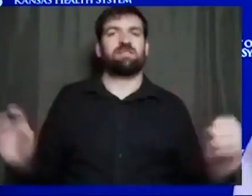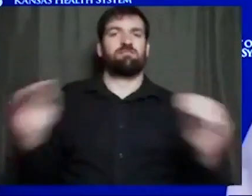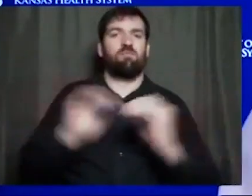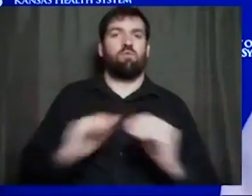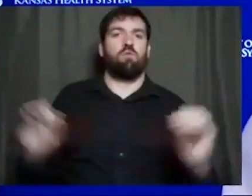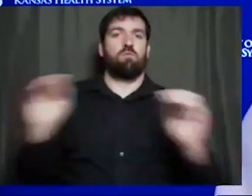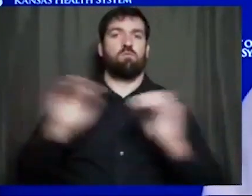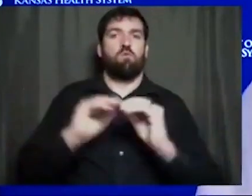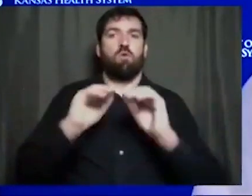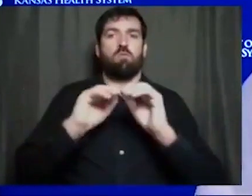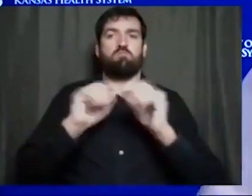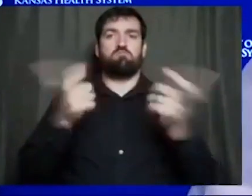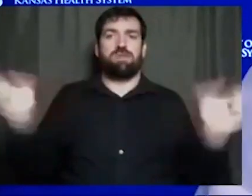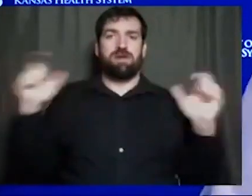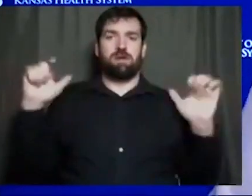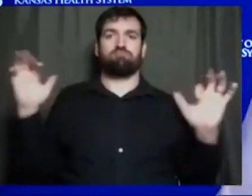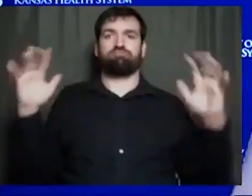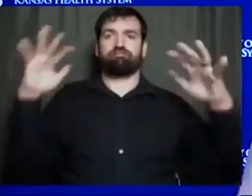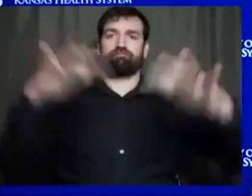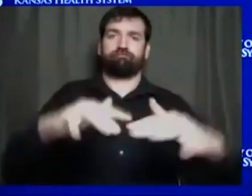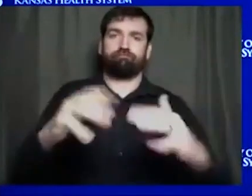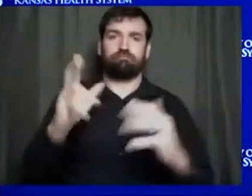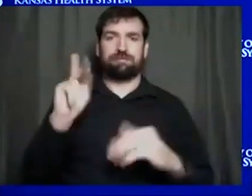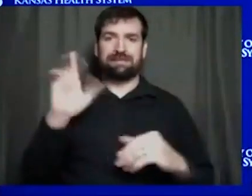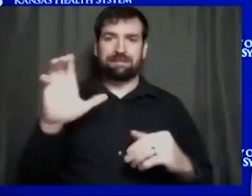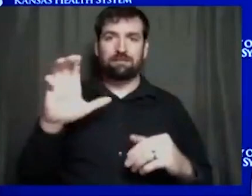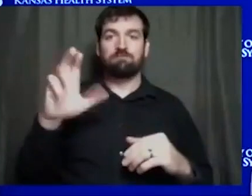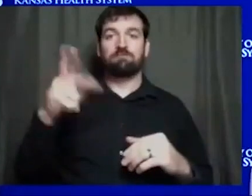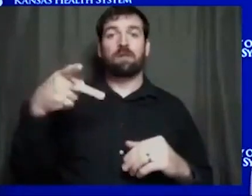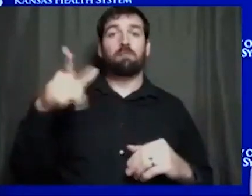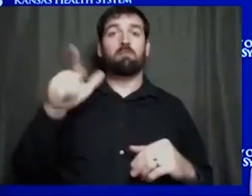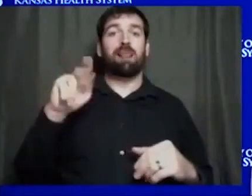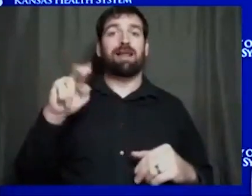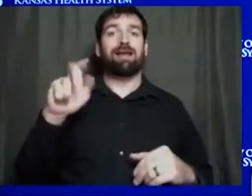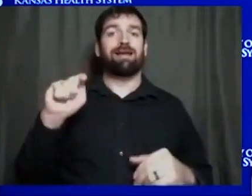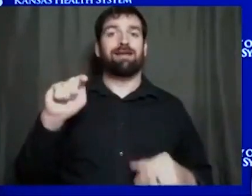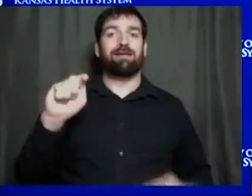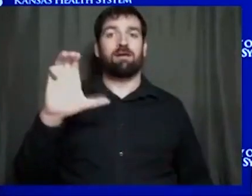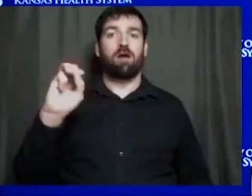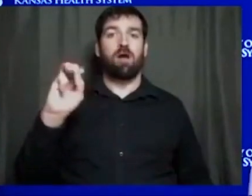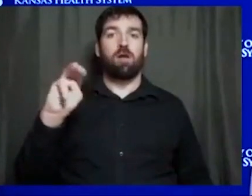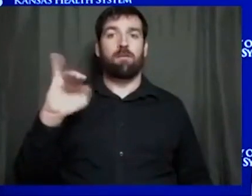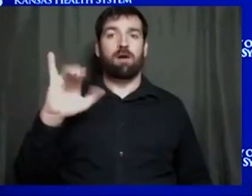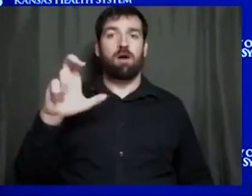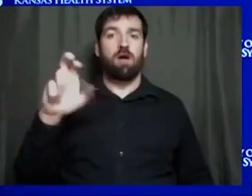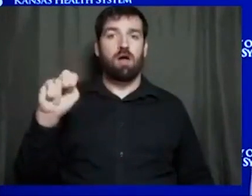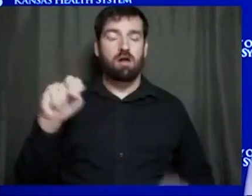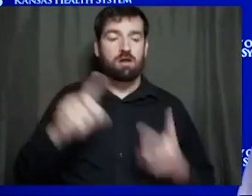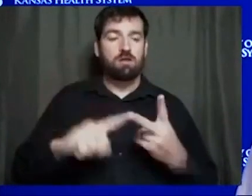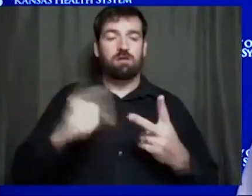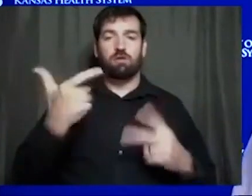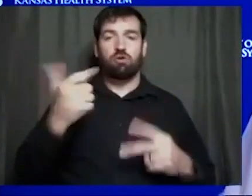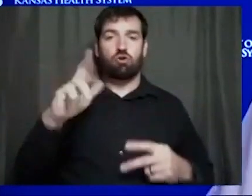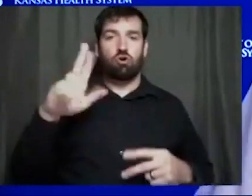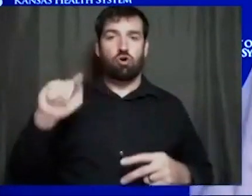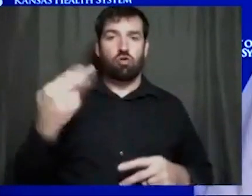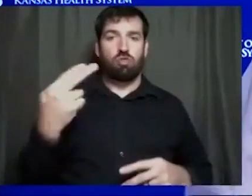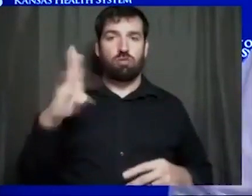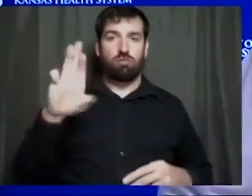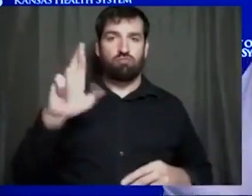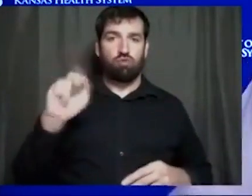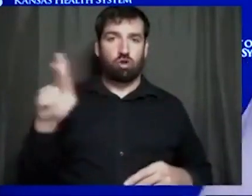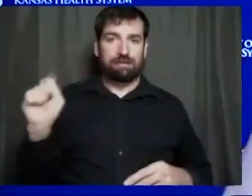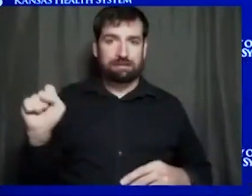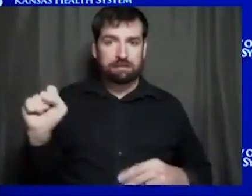come to Kansas City lately. You know, Planet Comic-Con just took place this weekend. Before that, we had the big Garth Brooks concert. You know, games are back at